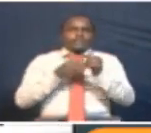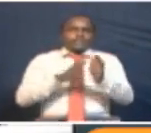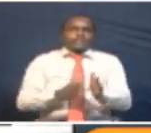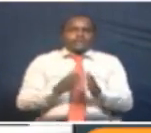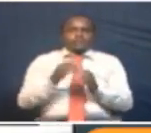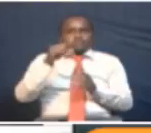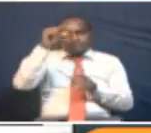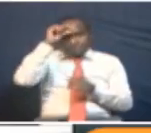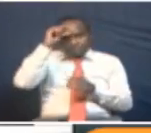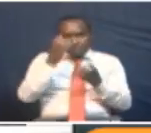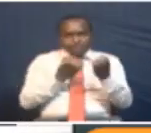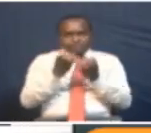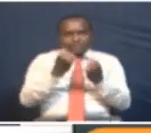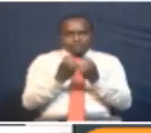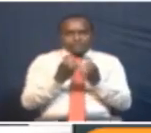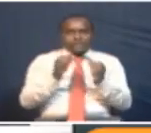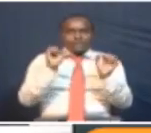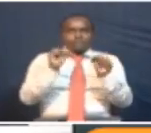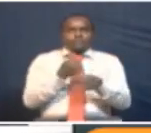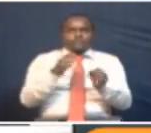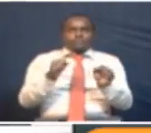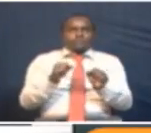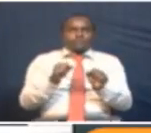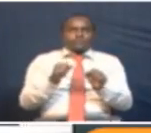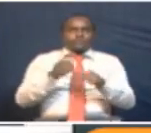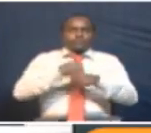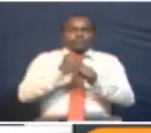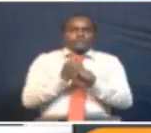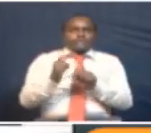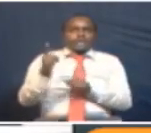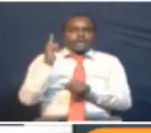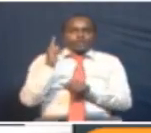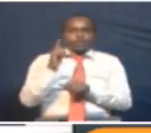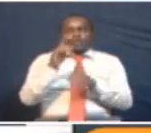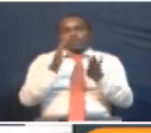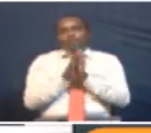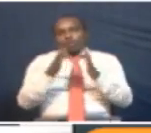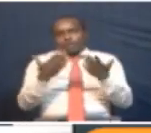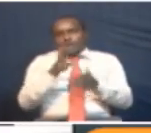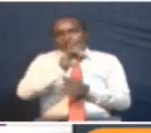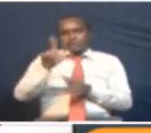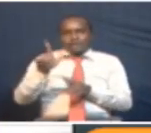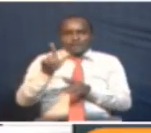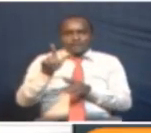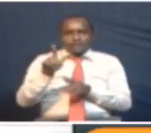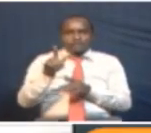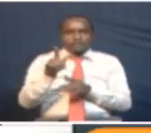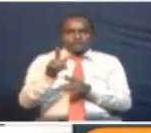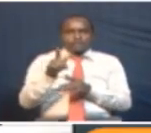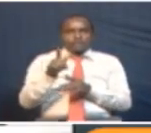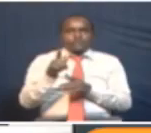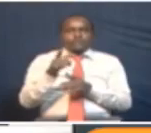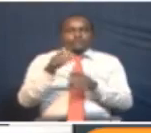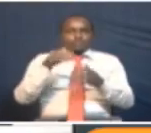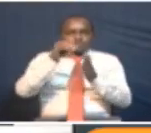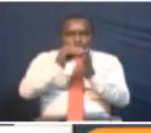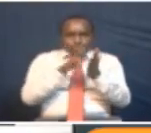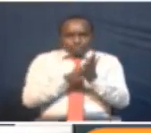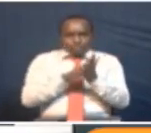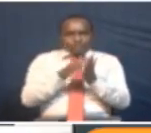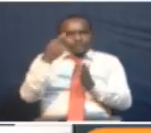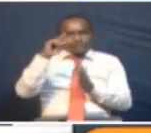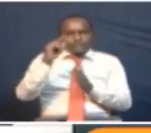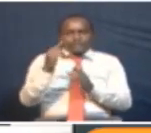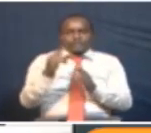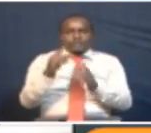business be unable to place a law, a bill in front of parliament to situate correctly the issue of lifestyle audit?